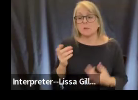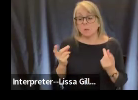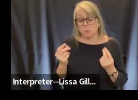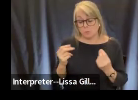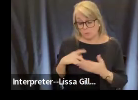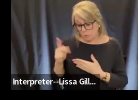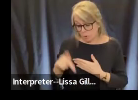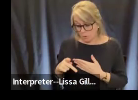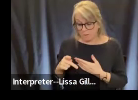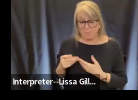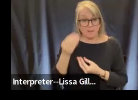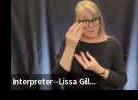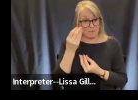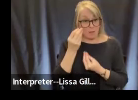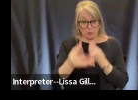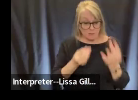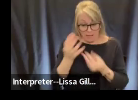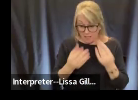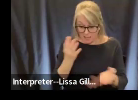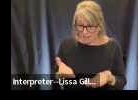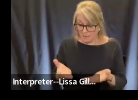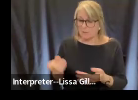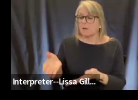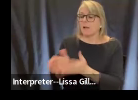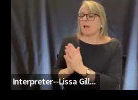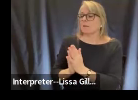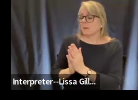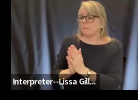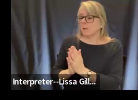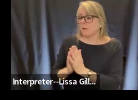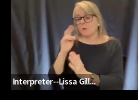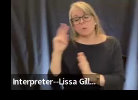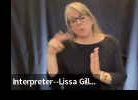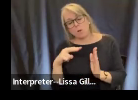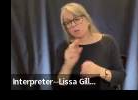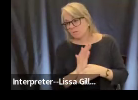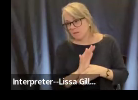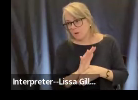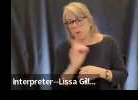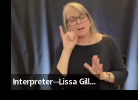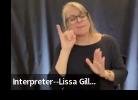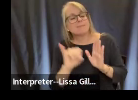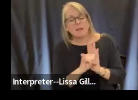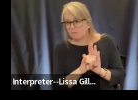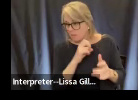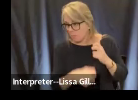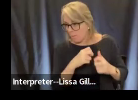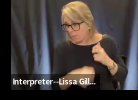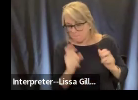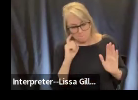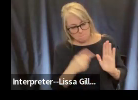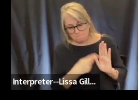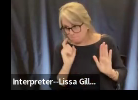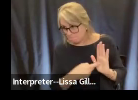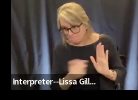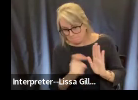this information, we have them watch the video and ask them to identify the problem spots. And then once the video is over, we talk